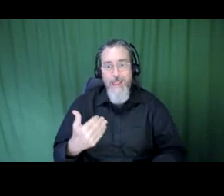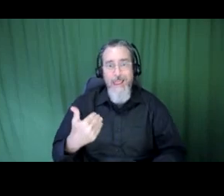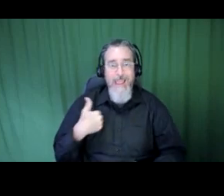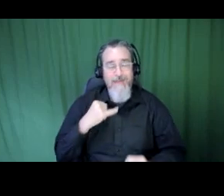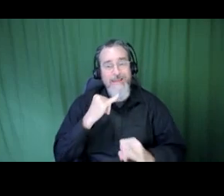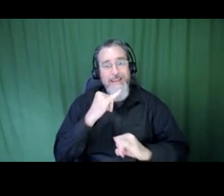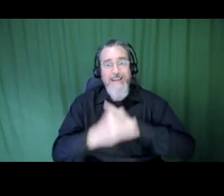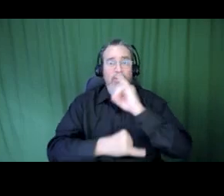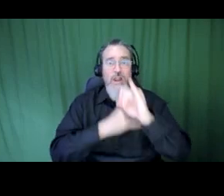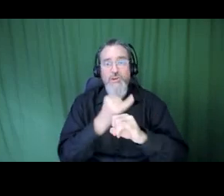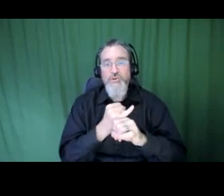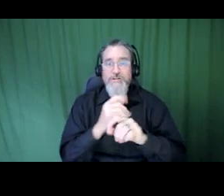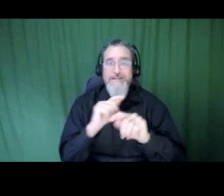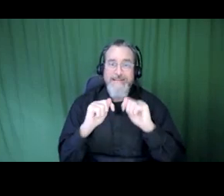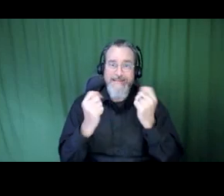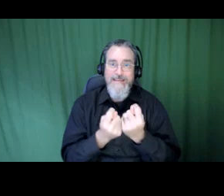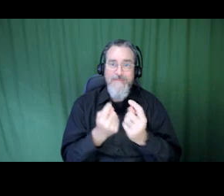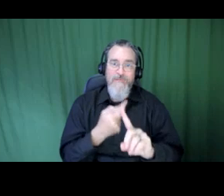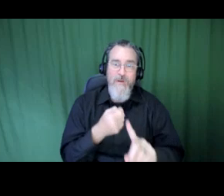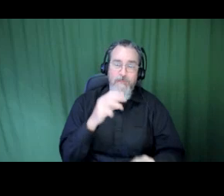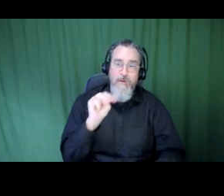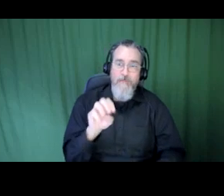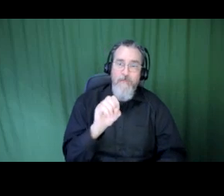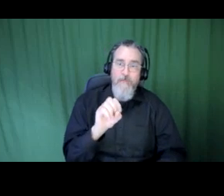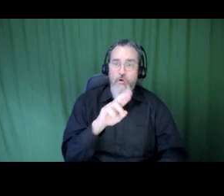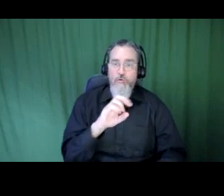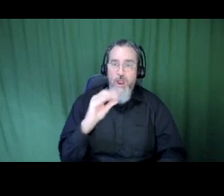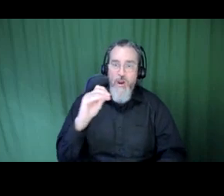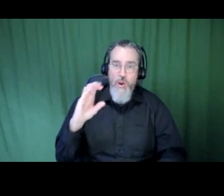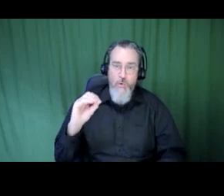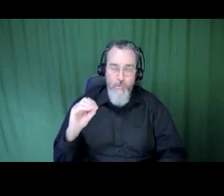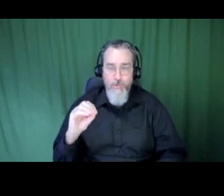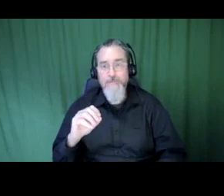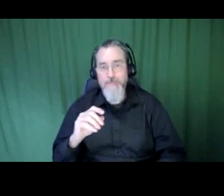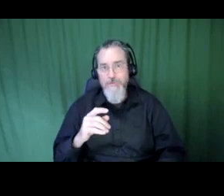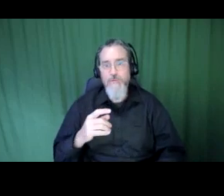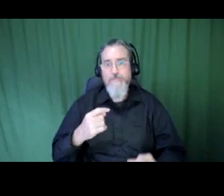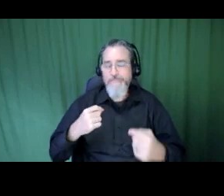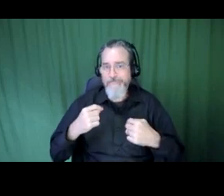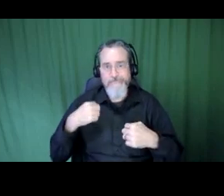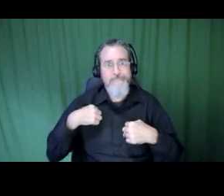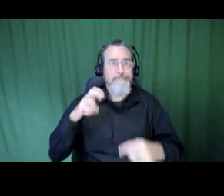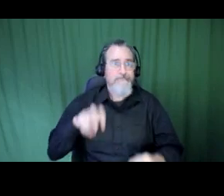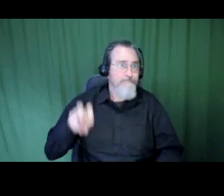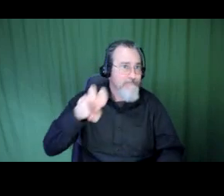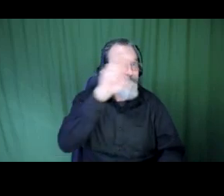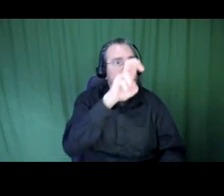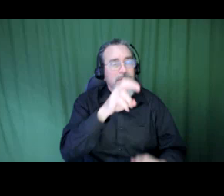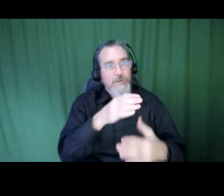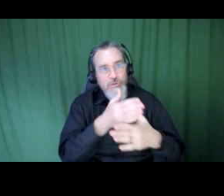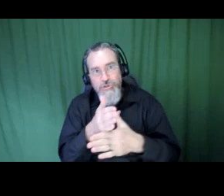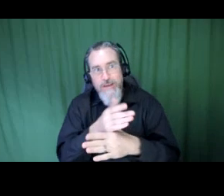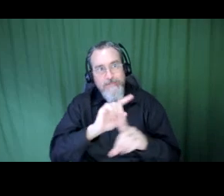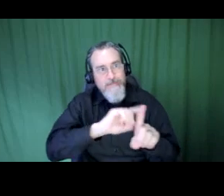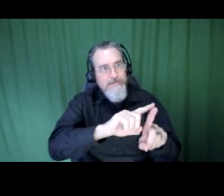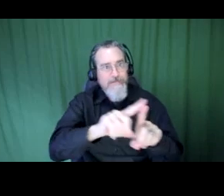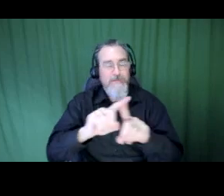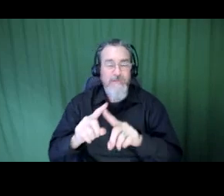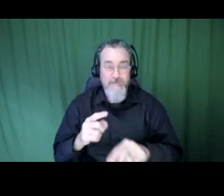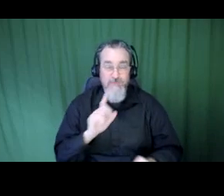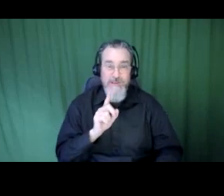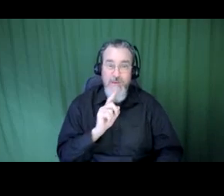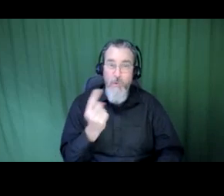in March to share some of the efforts of what we're working on. So it has been quite a ride and only a couple years